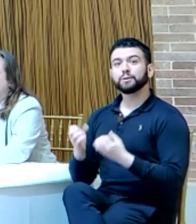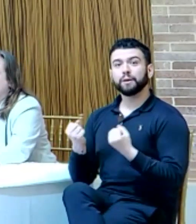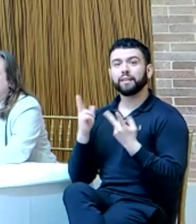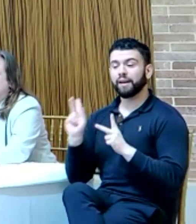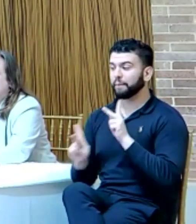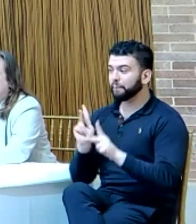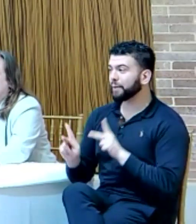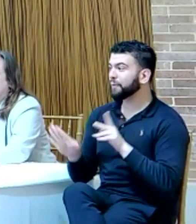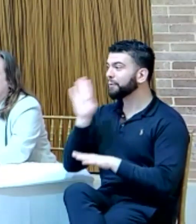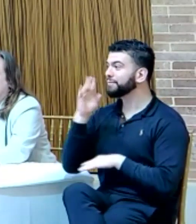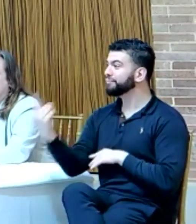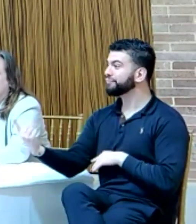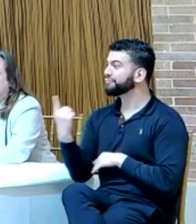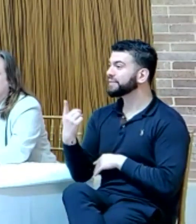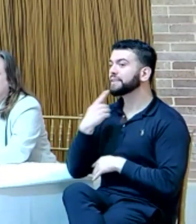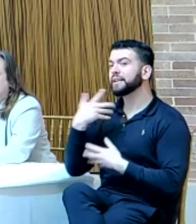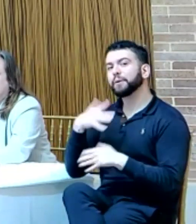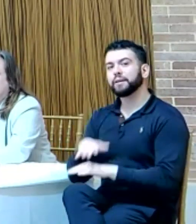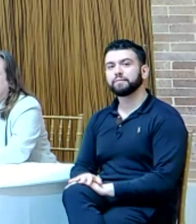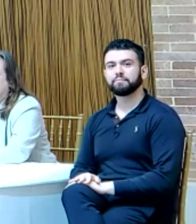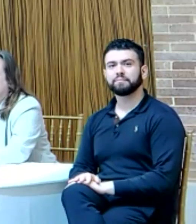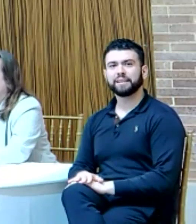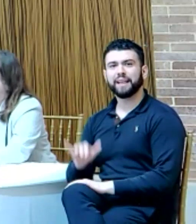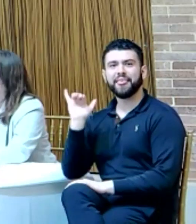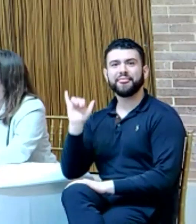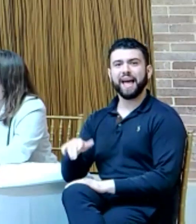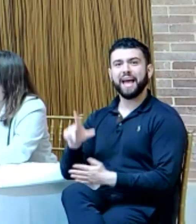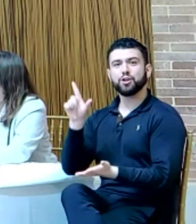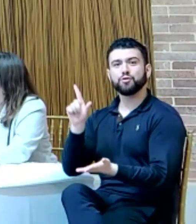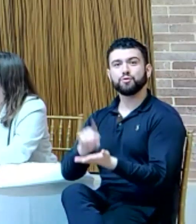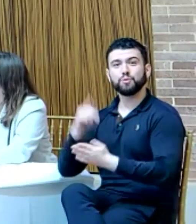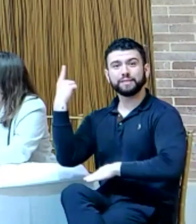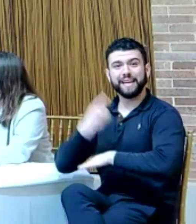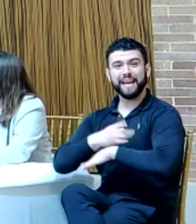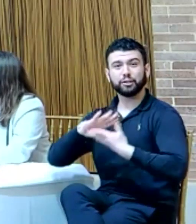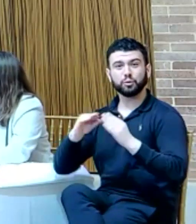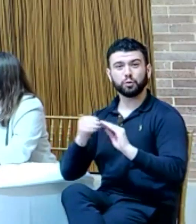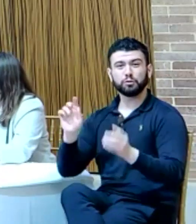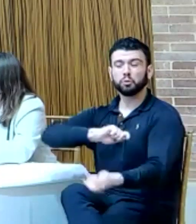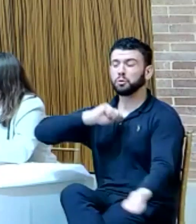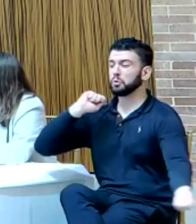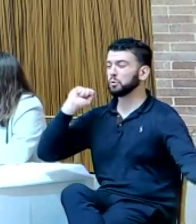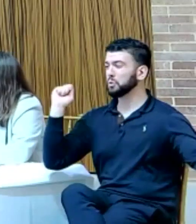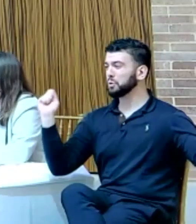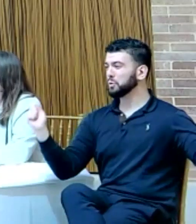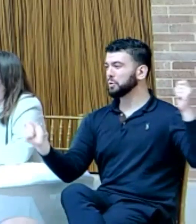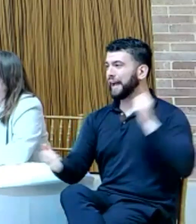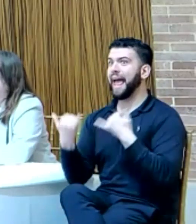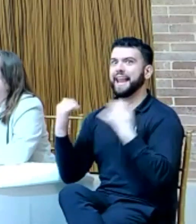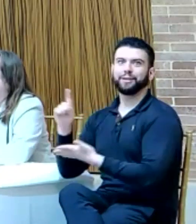who say yeah that news day story changed everything and now there's no more